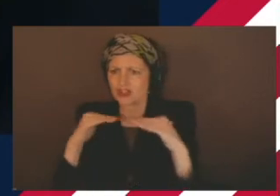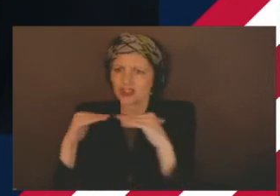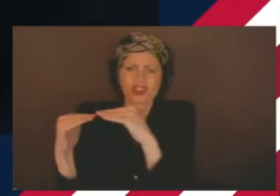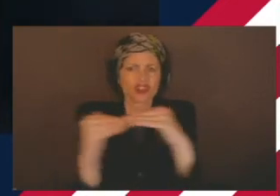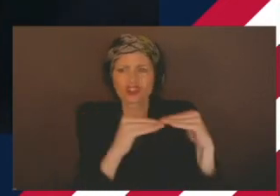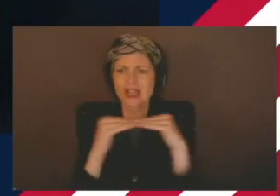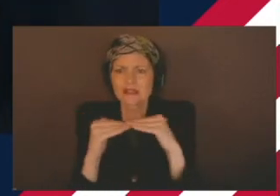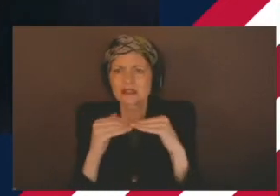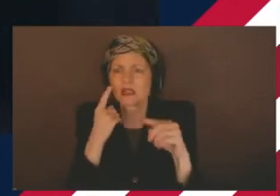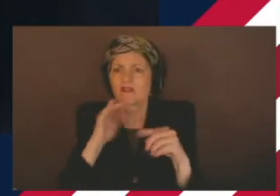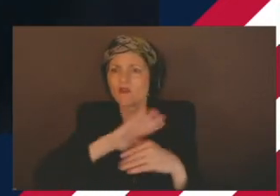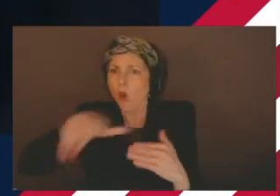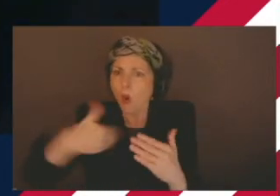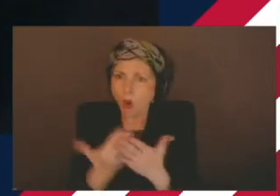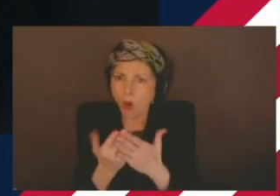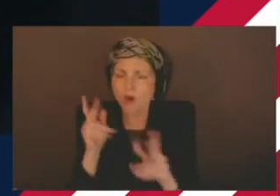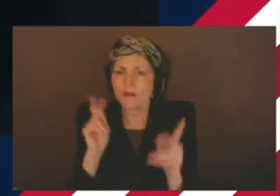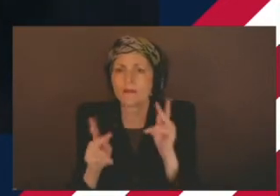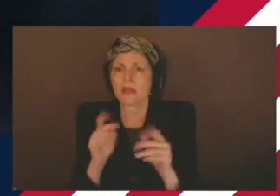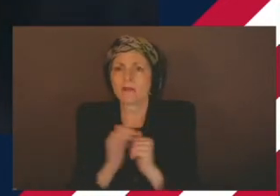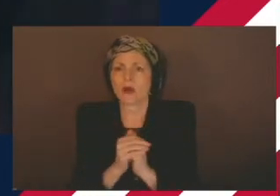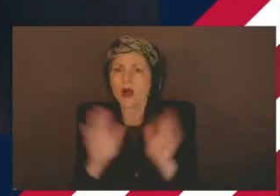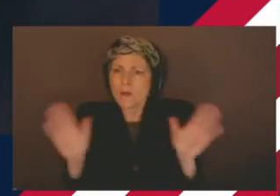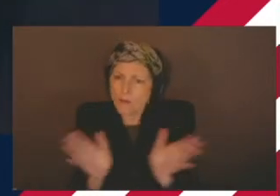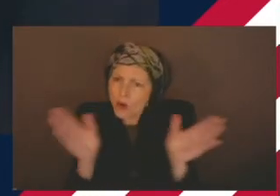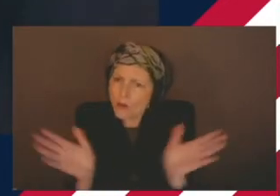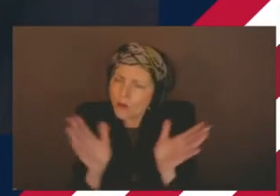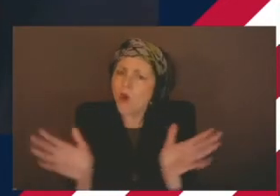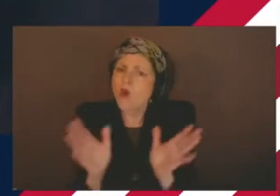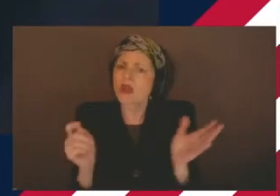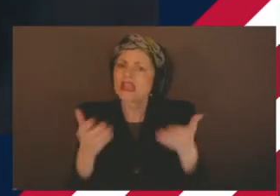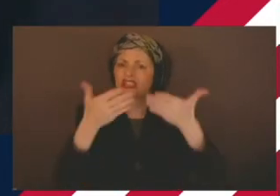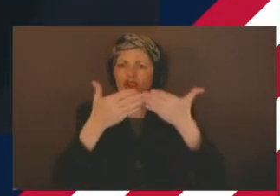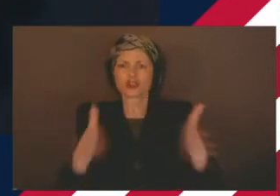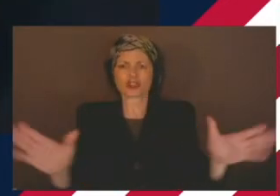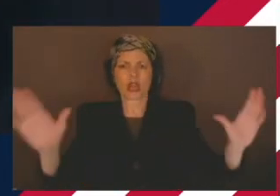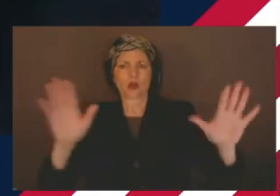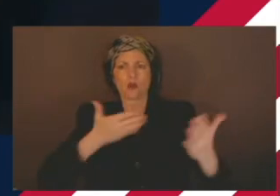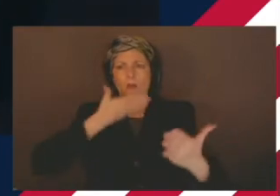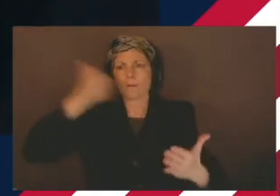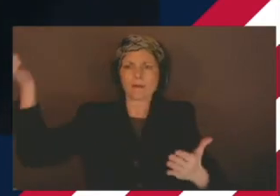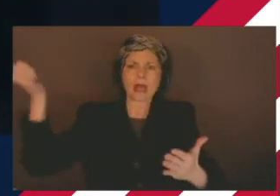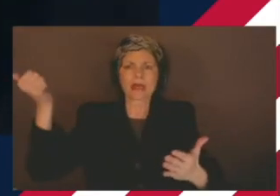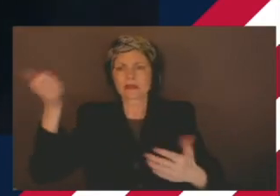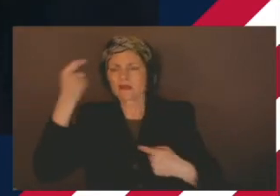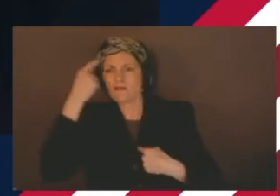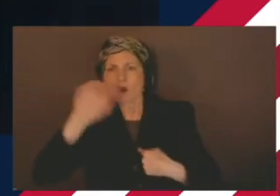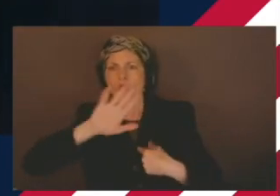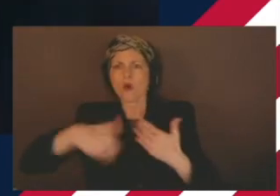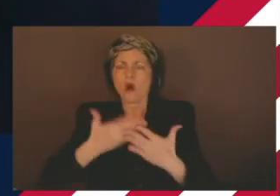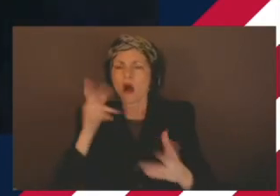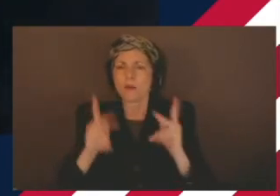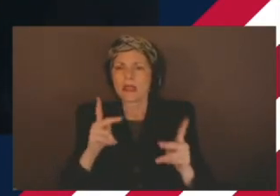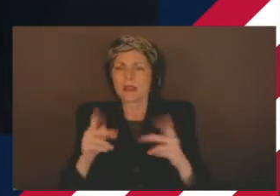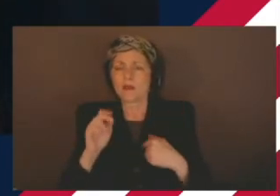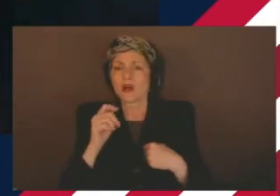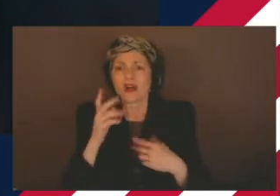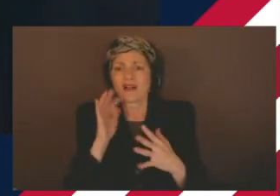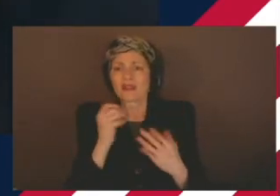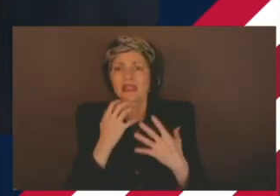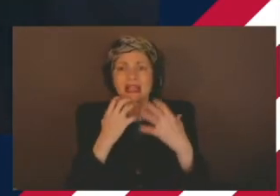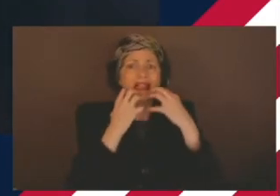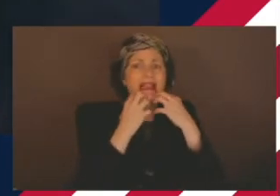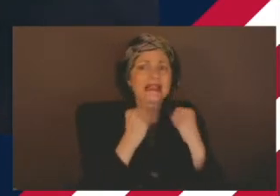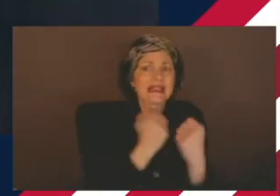providing for the common defend, promoting the general welfare, and our deepest religious values, love, truth, and mercy, put those on top